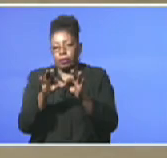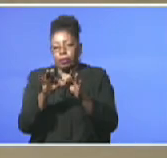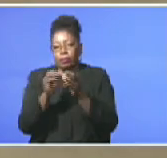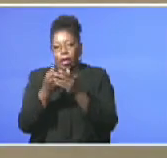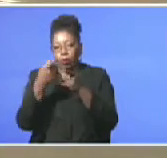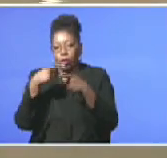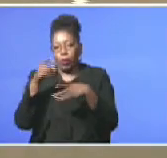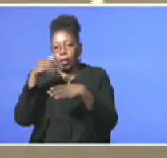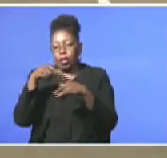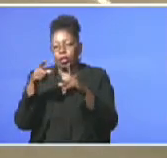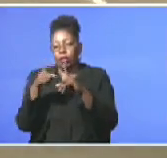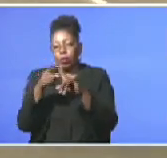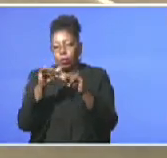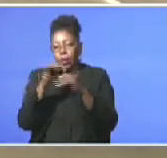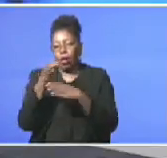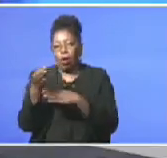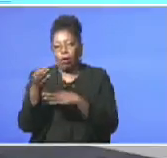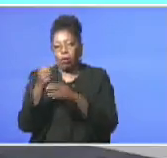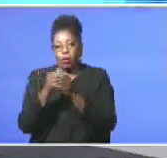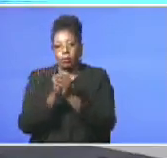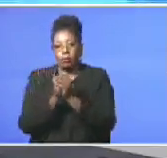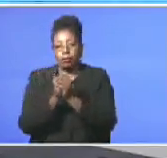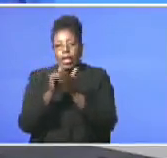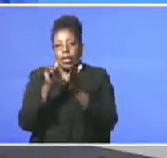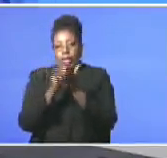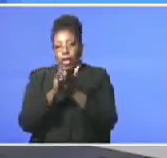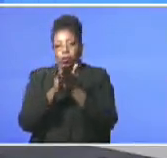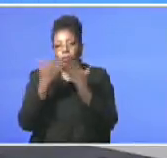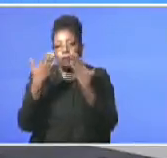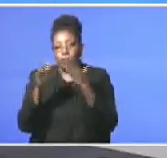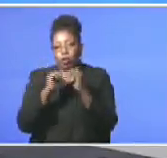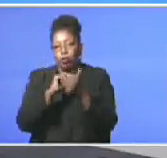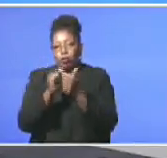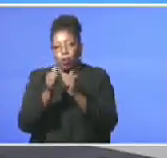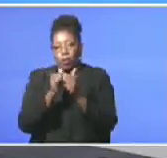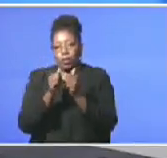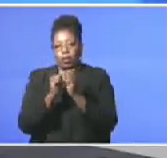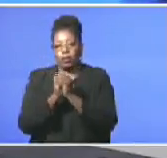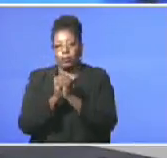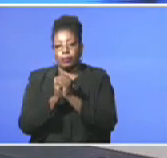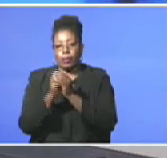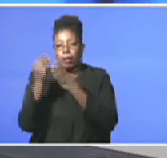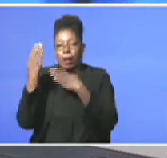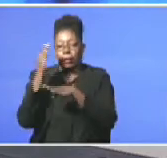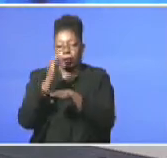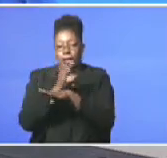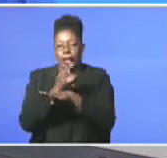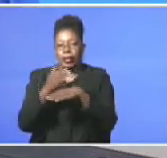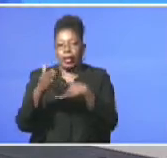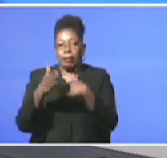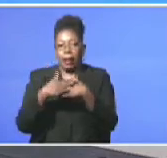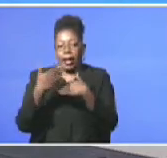the playoffs and surprise everybody. And that will do it for sports, but stay tuned. The Bahamas Tonight comes